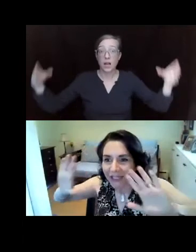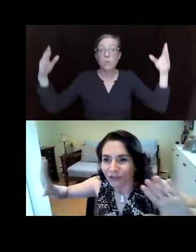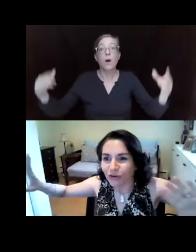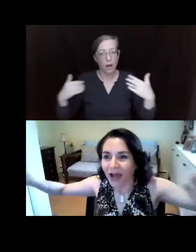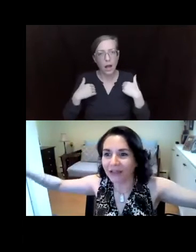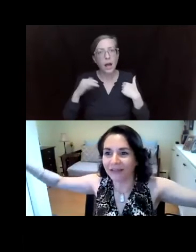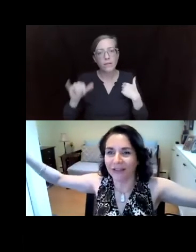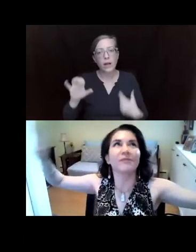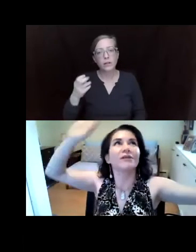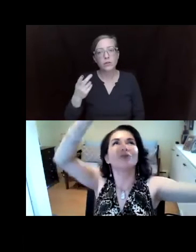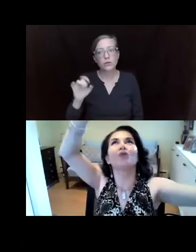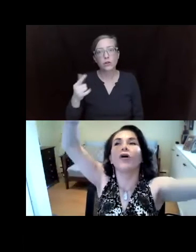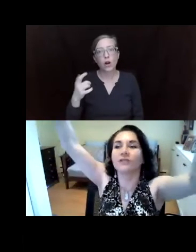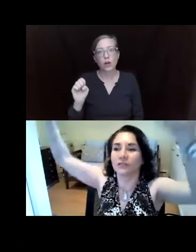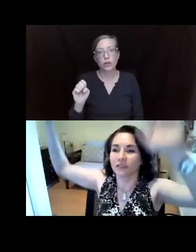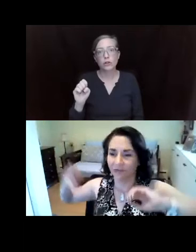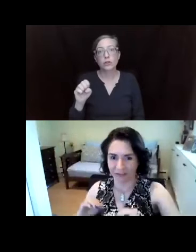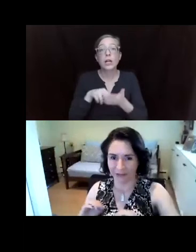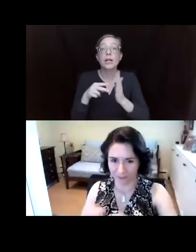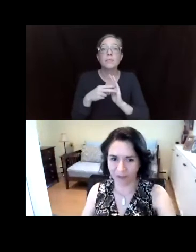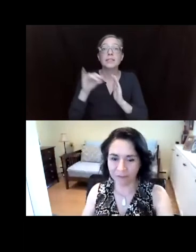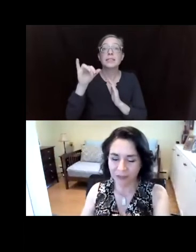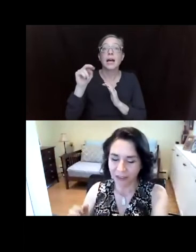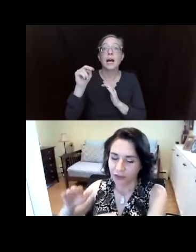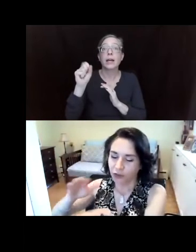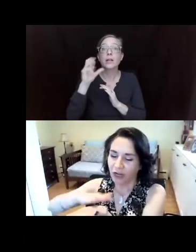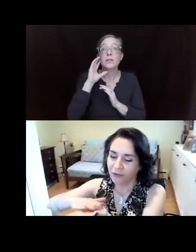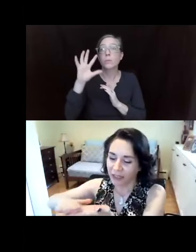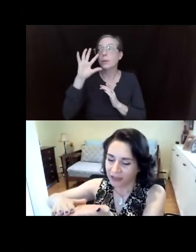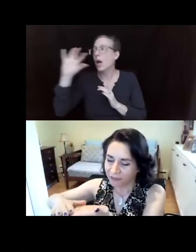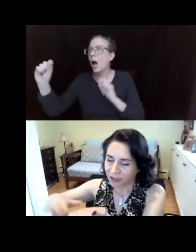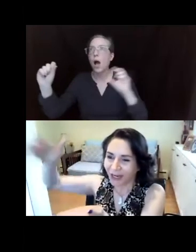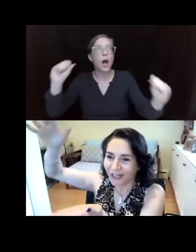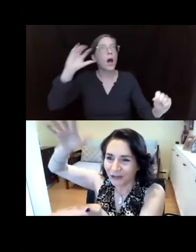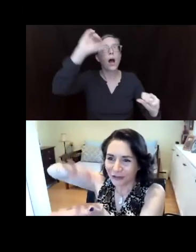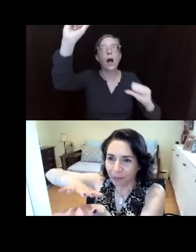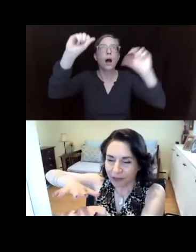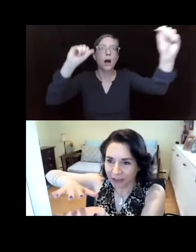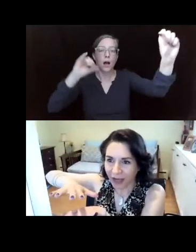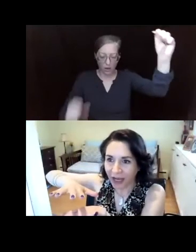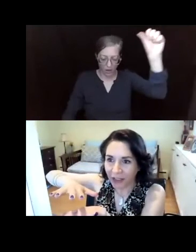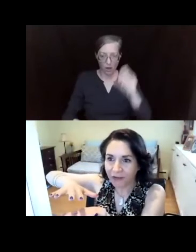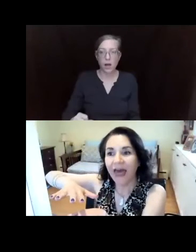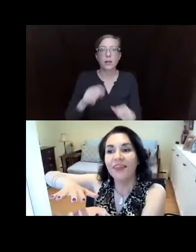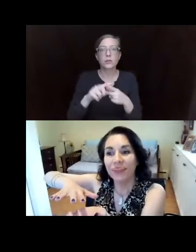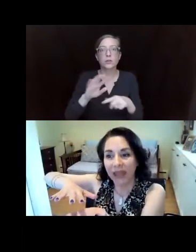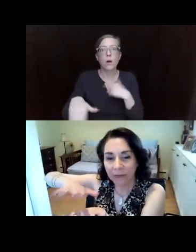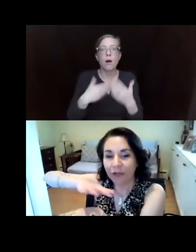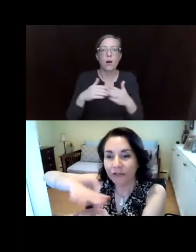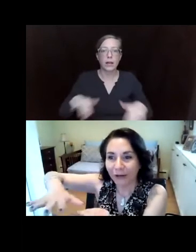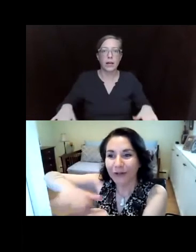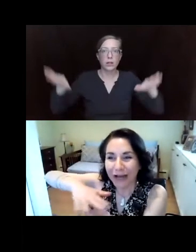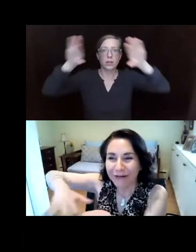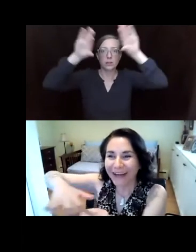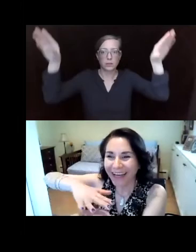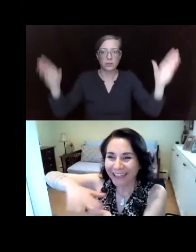being attracted to all those surfaces, okay? So you have the negative charge, you have some positive ions. Then because